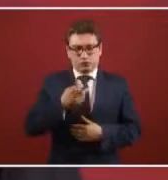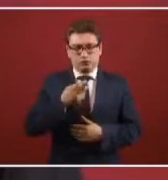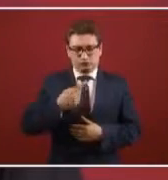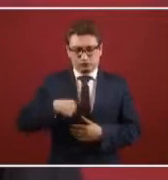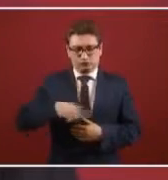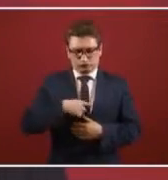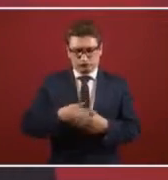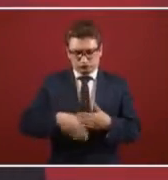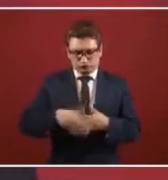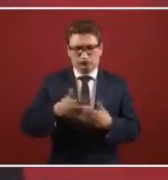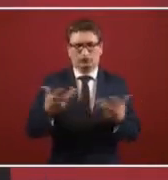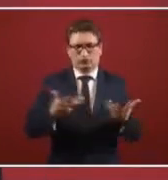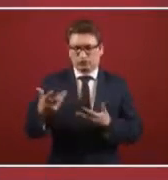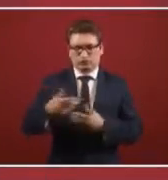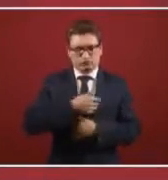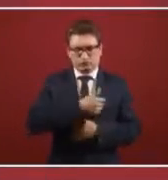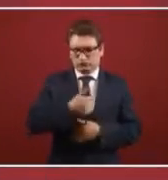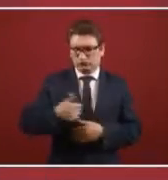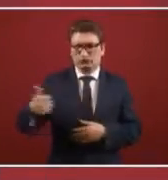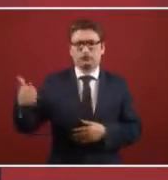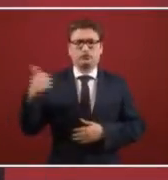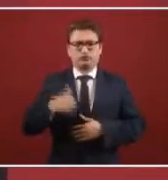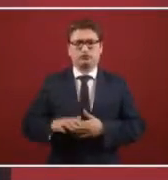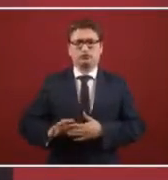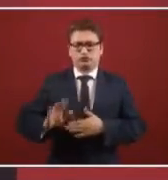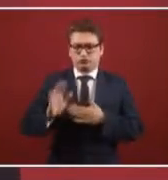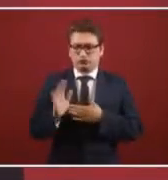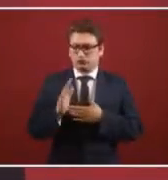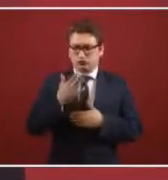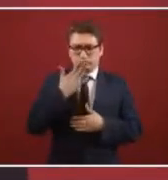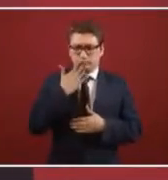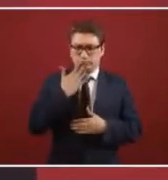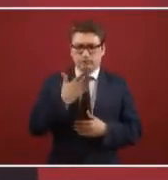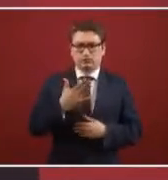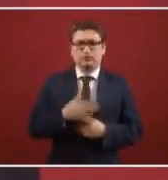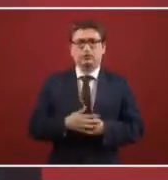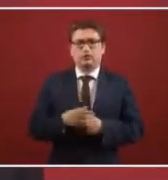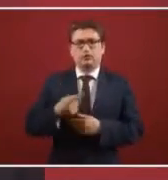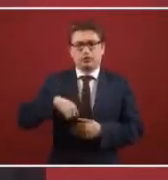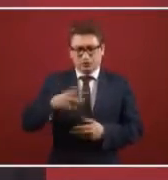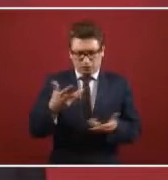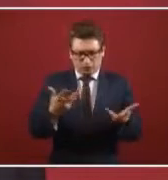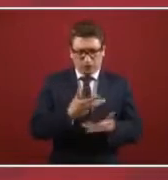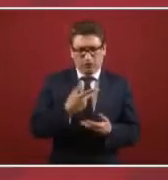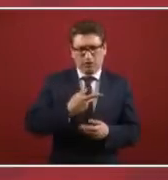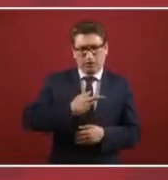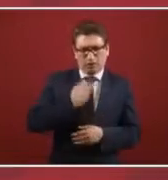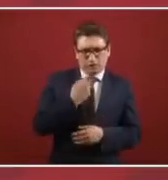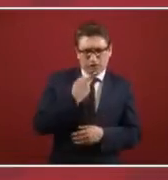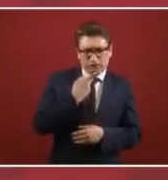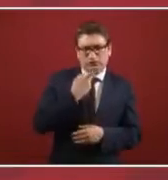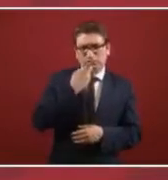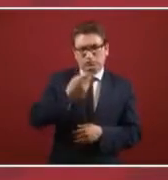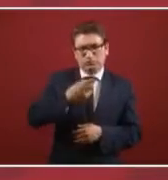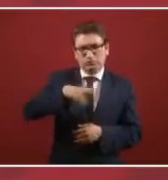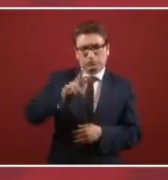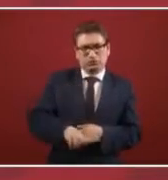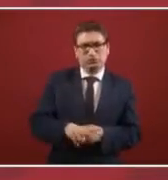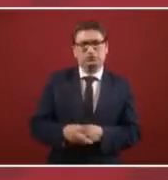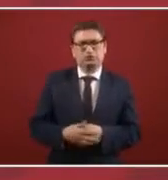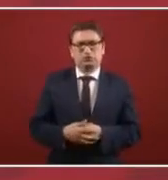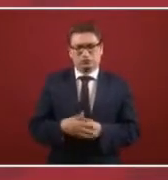honestidad, to act with honesty, all of us. ser consecuentes. Be responsible for the Y consequences.